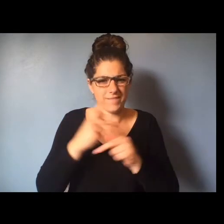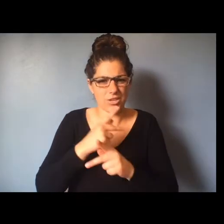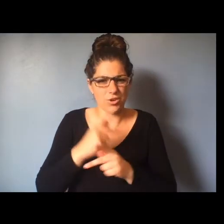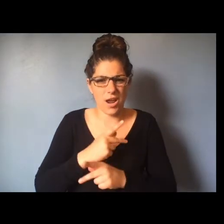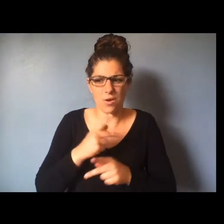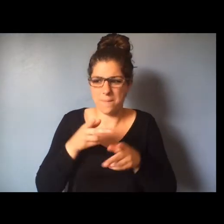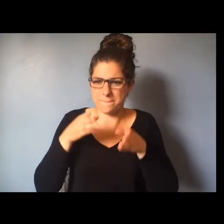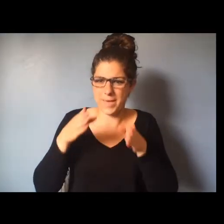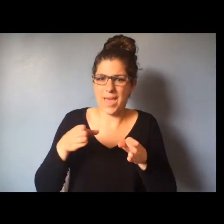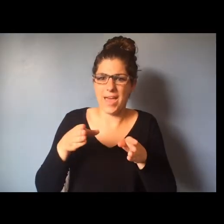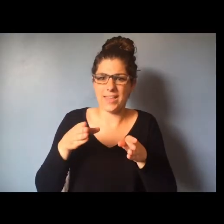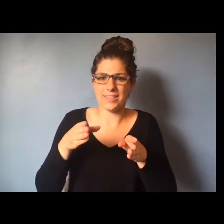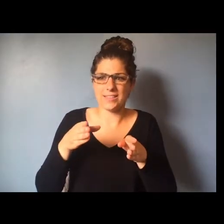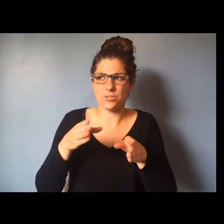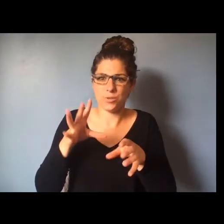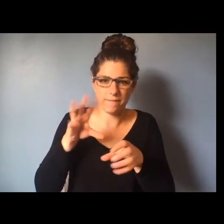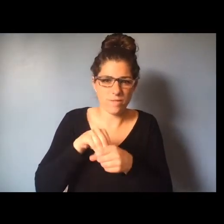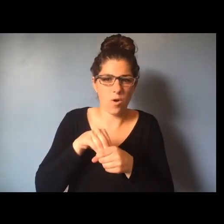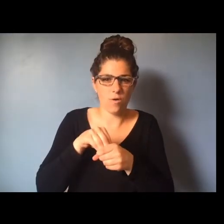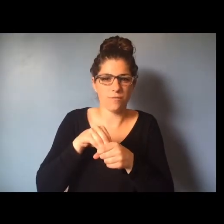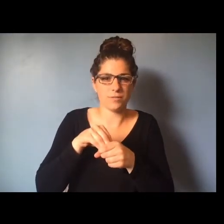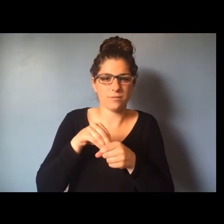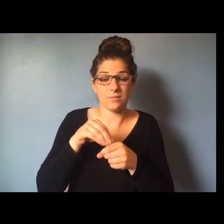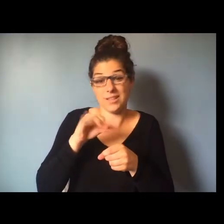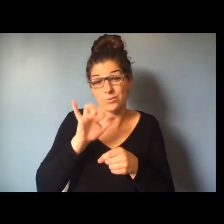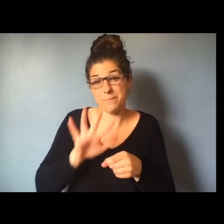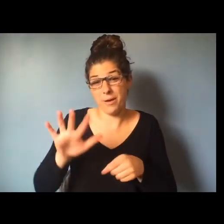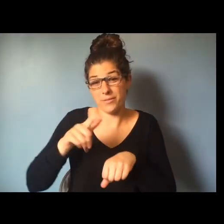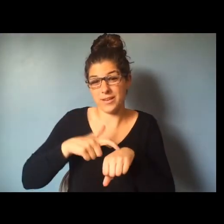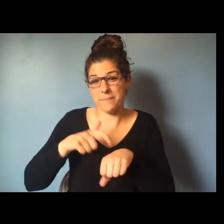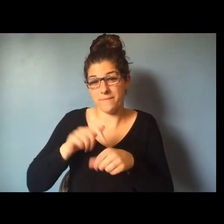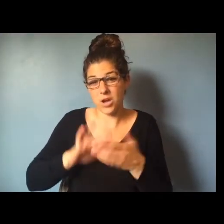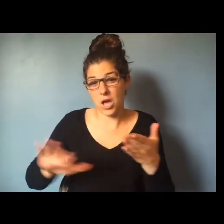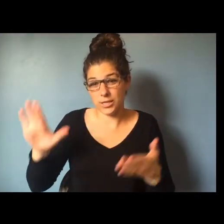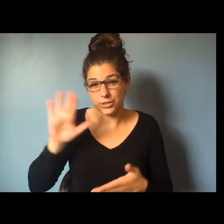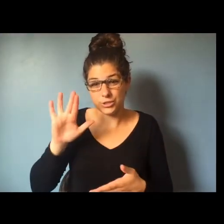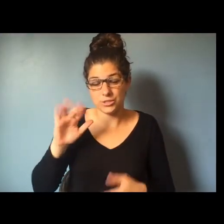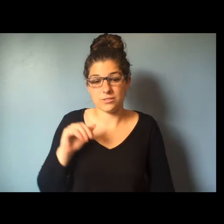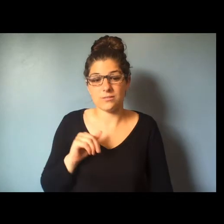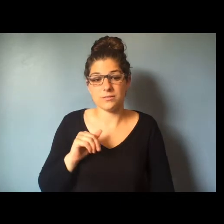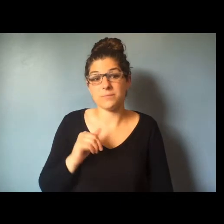out a path to get involved, and that was about the time of college,